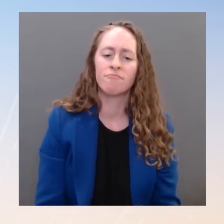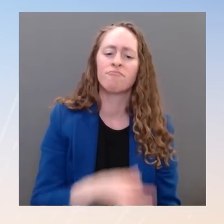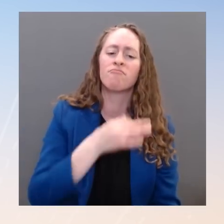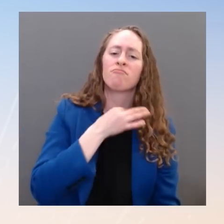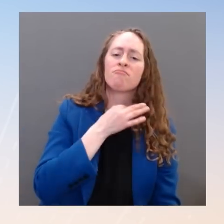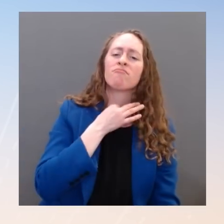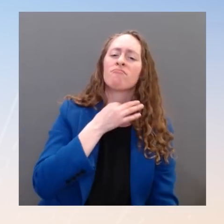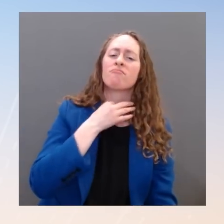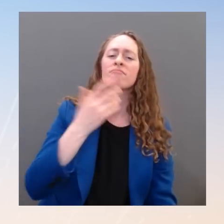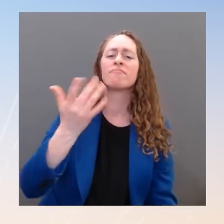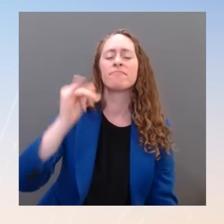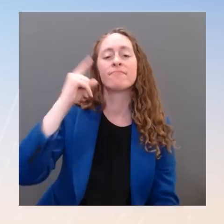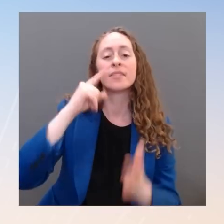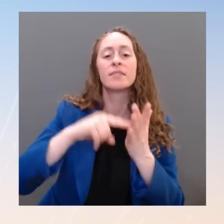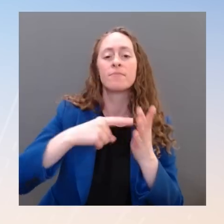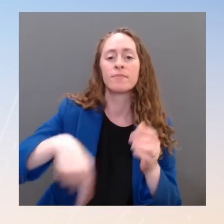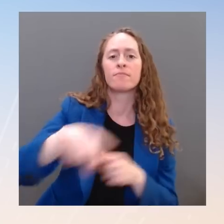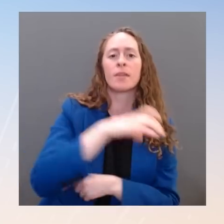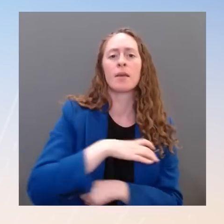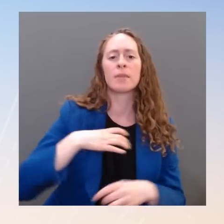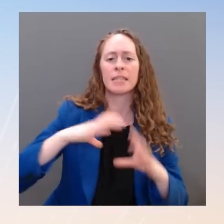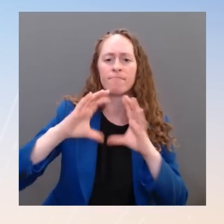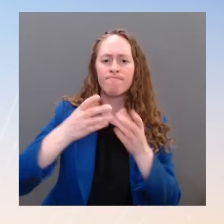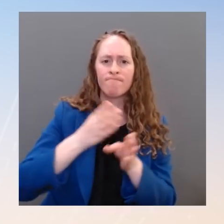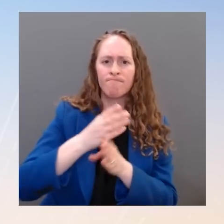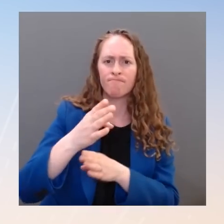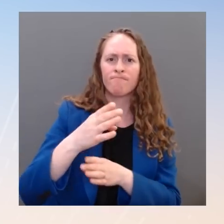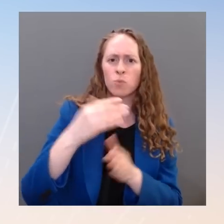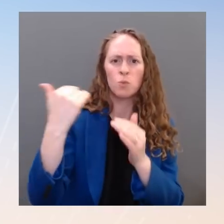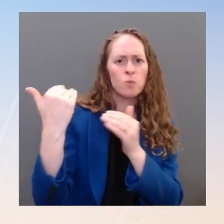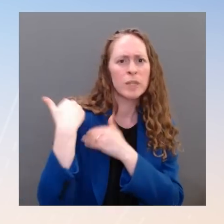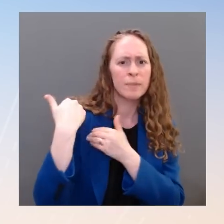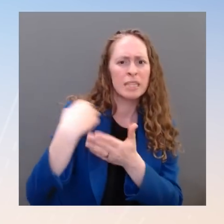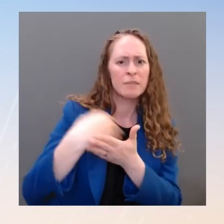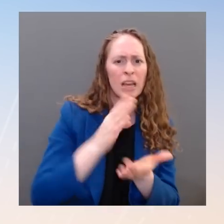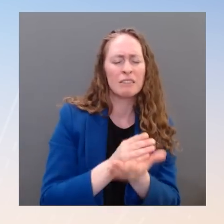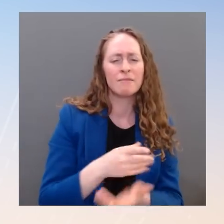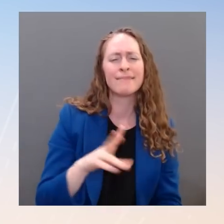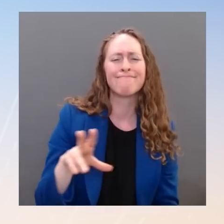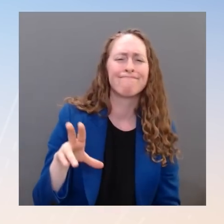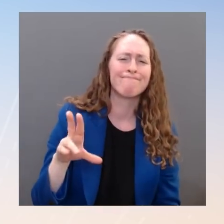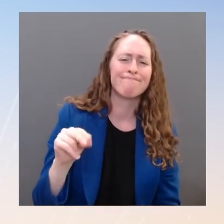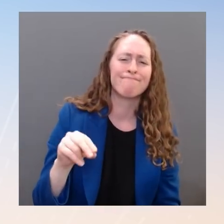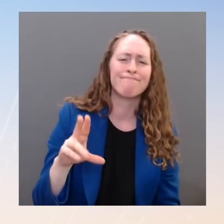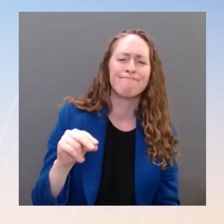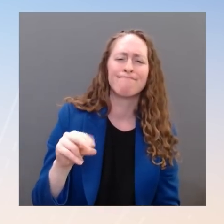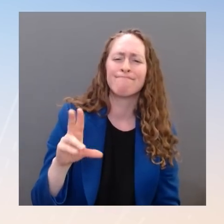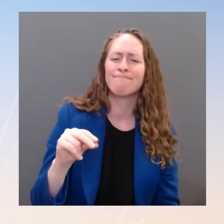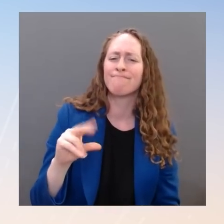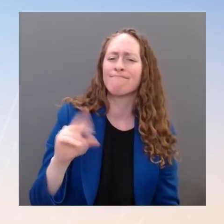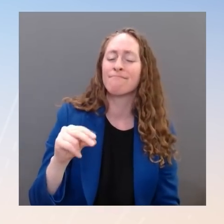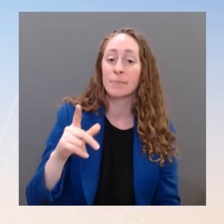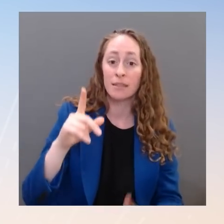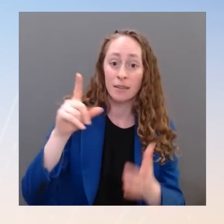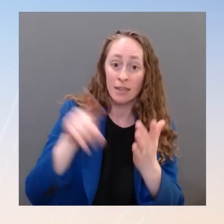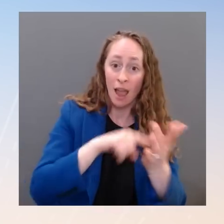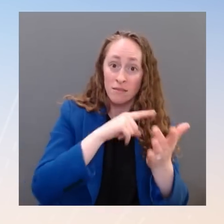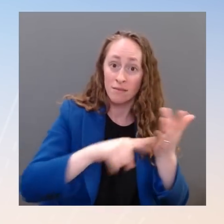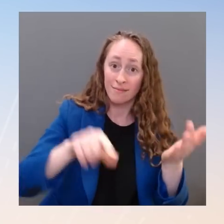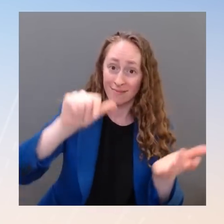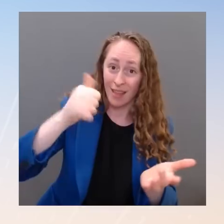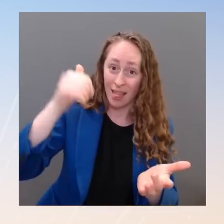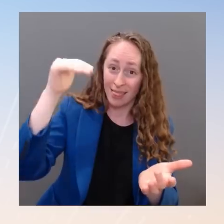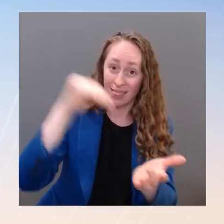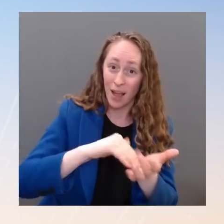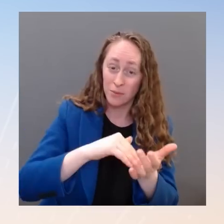this, saying they've done a calculation that canceling $10,000 per borrower would cost $250 billion, $50,000 per borrower